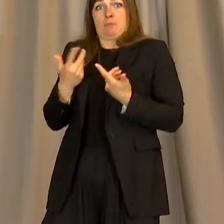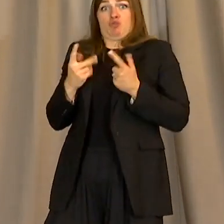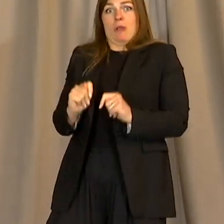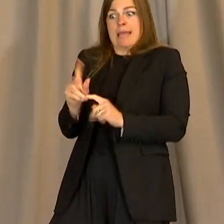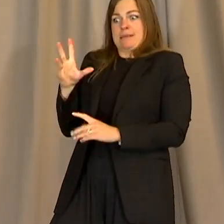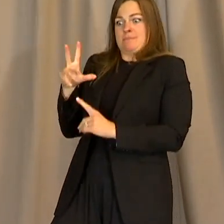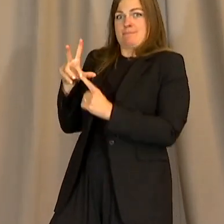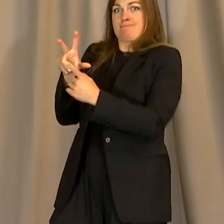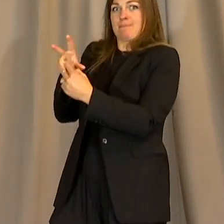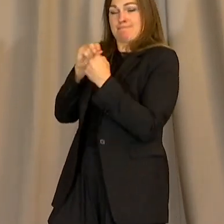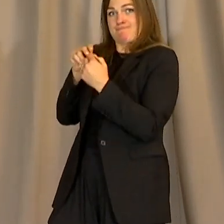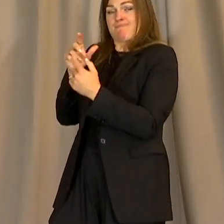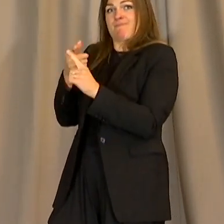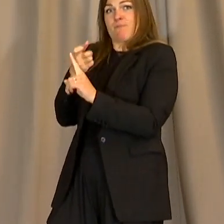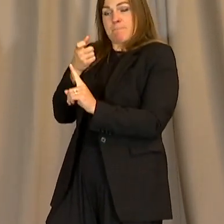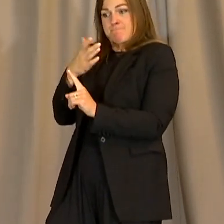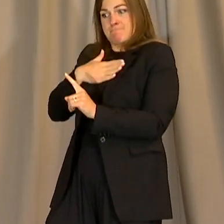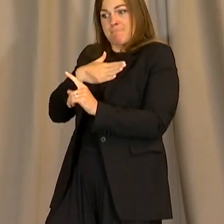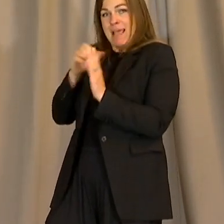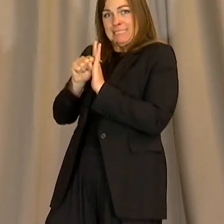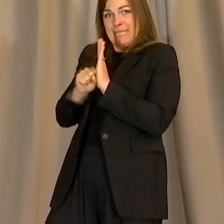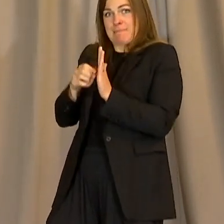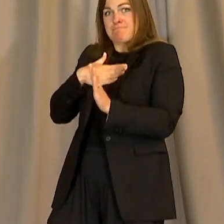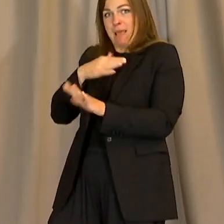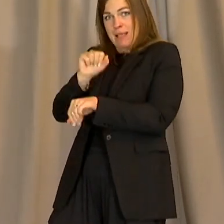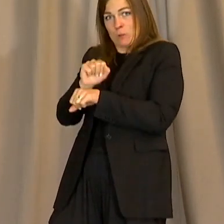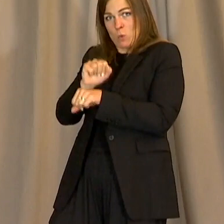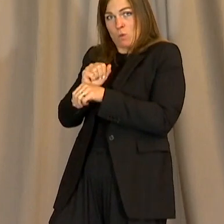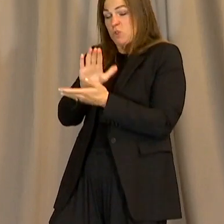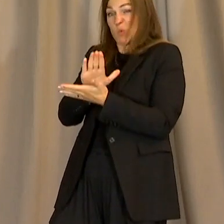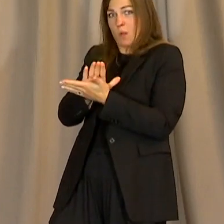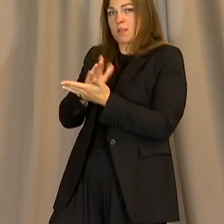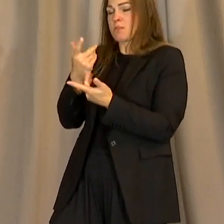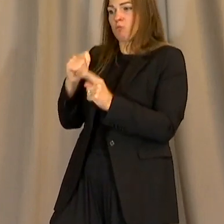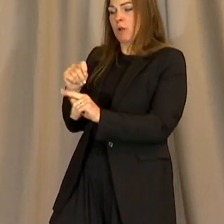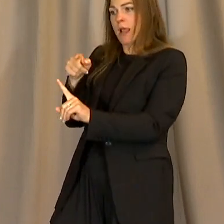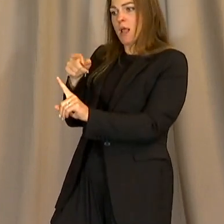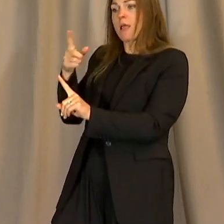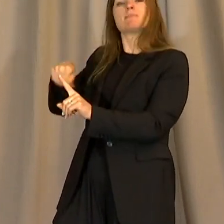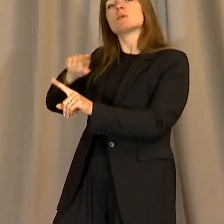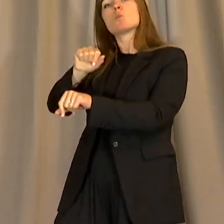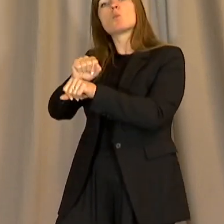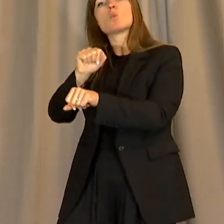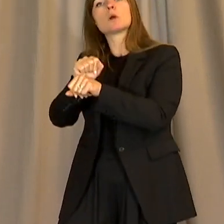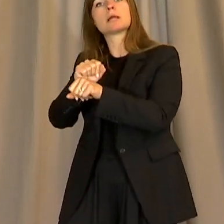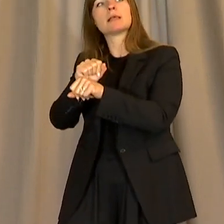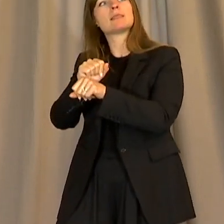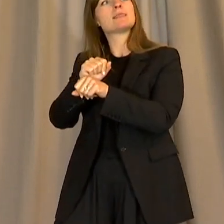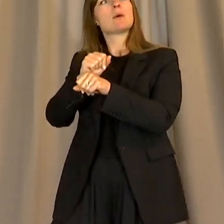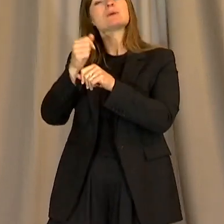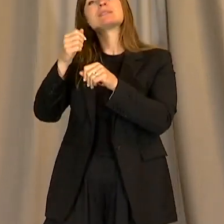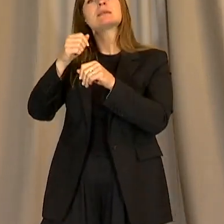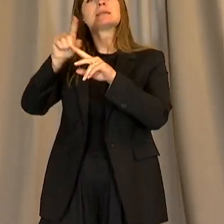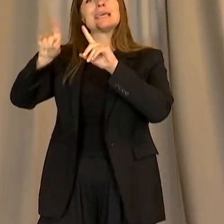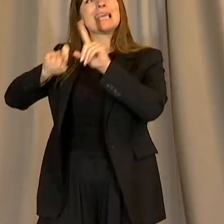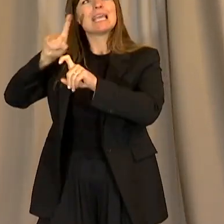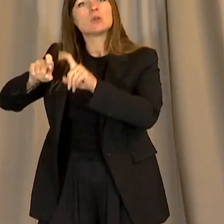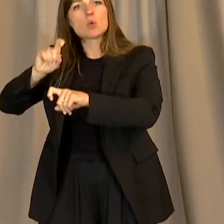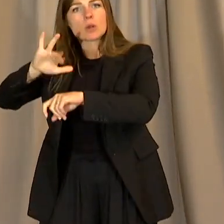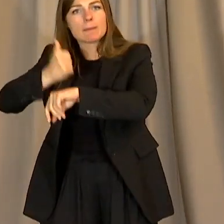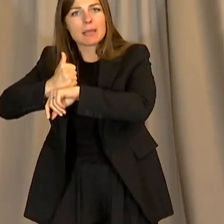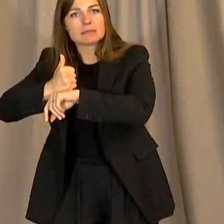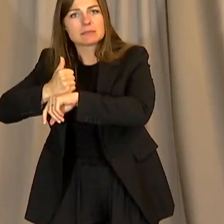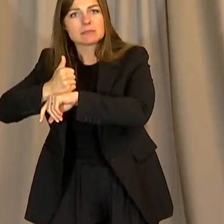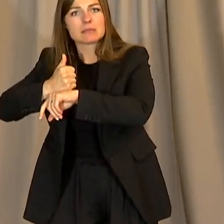done across the state in my STEM, they were doing work that was inquiry-based. So there